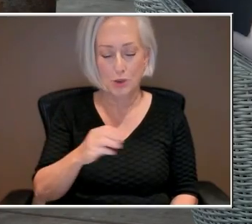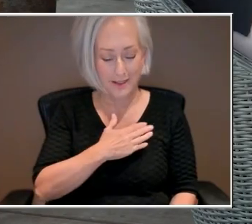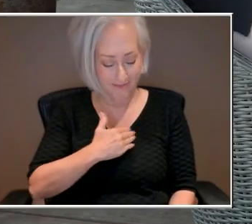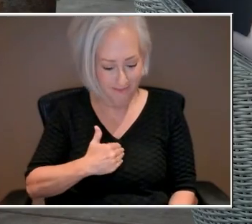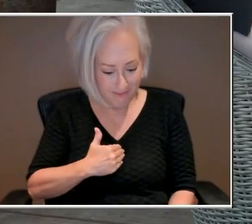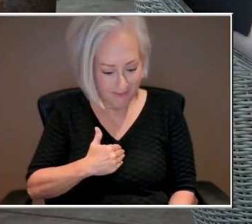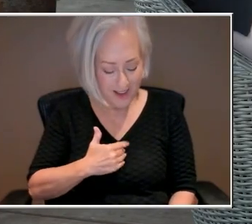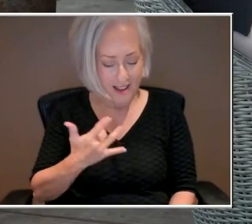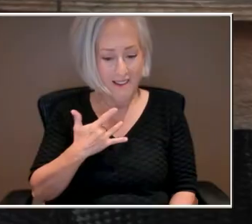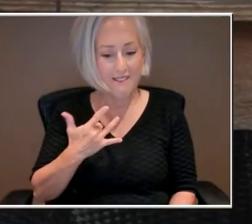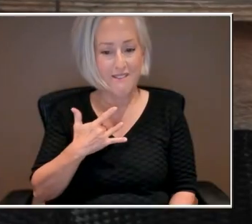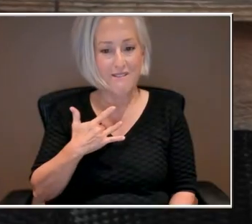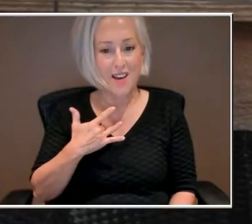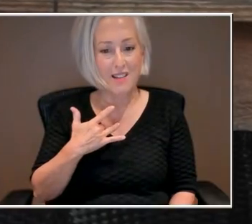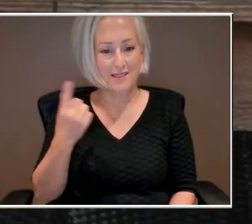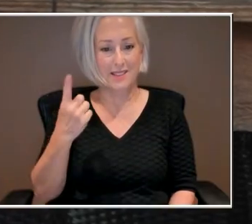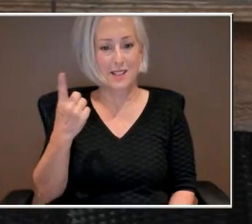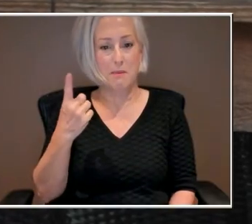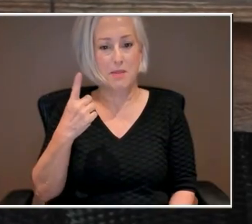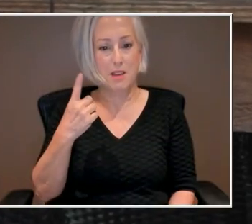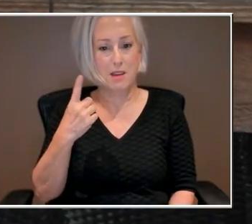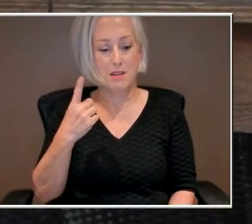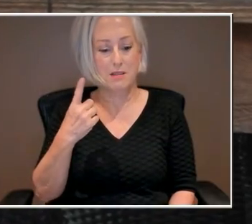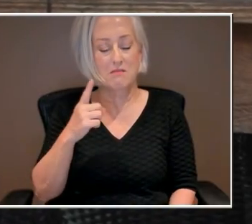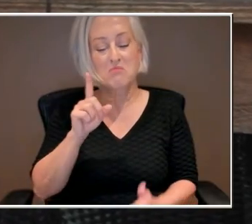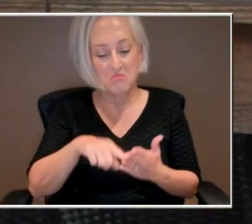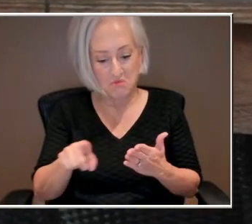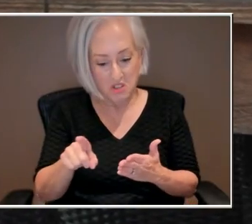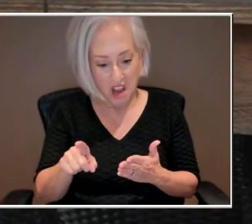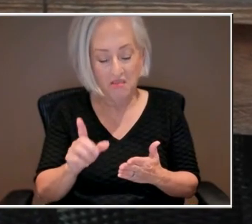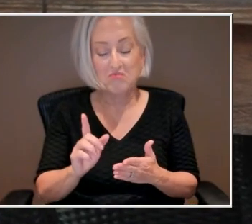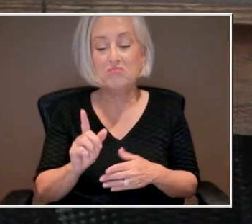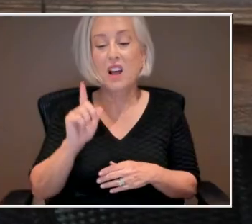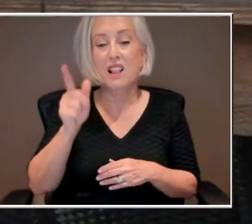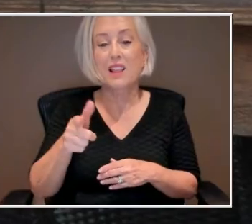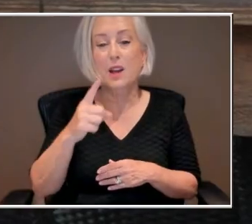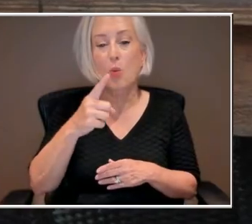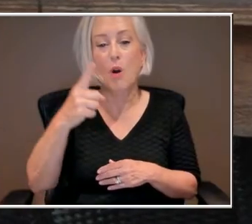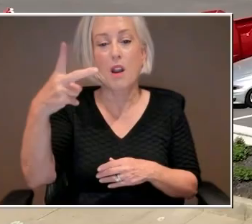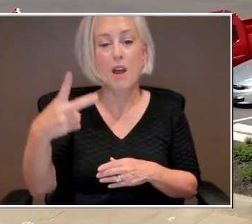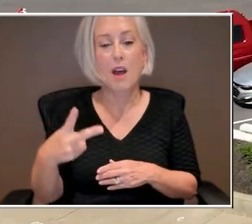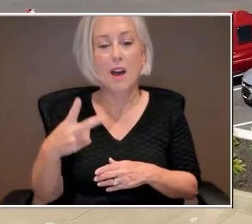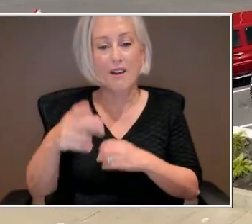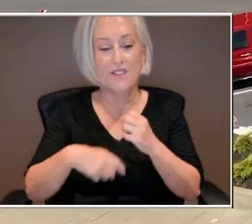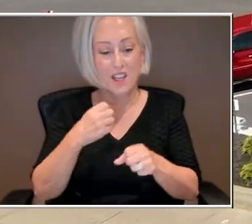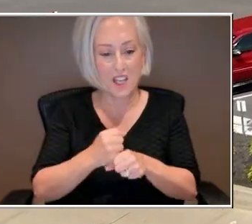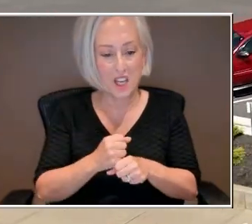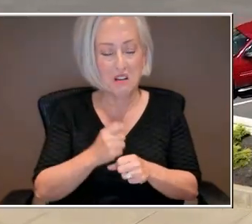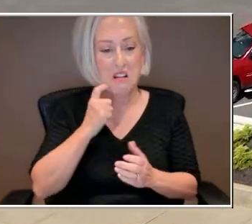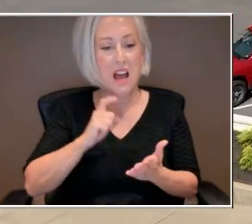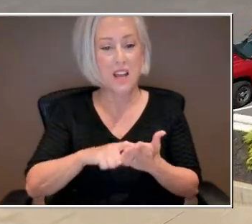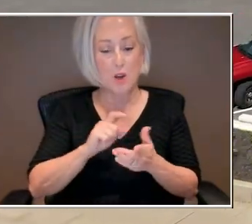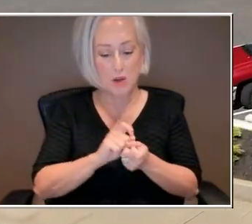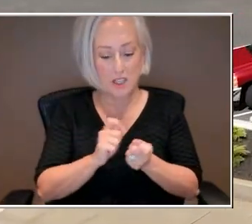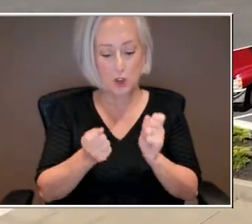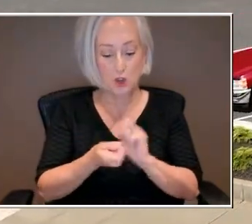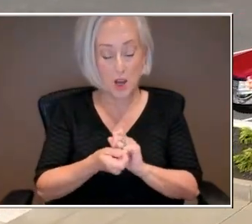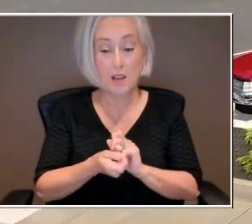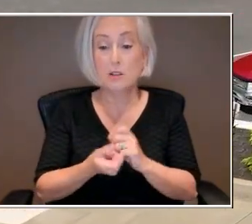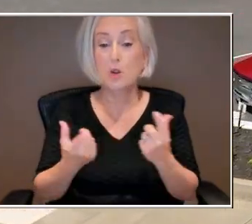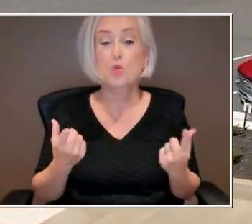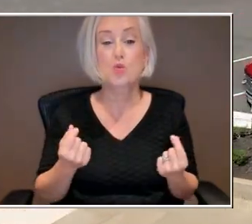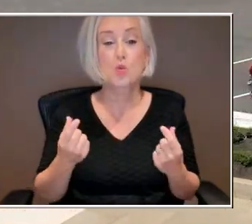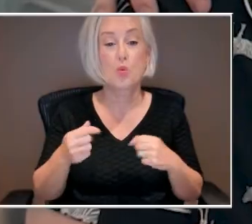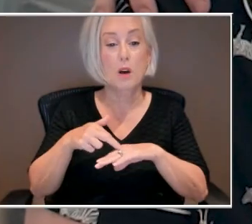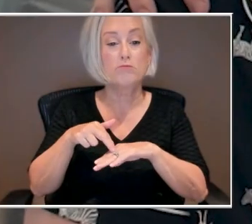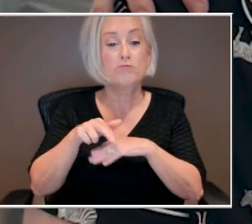checked out, and then about a year and a half went on, and I noticed it changed. She was referred to the University of Kansas